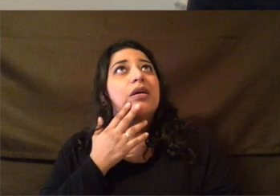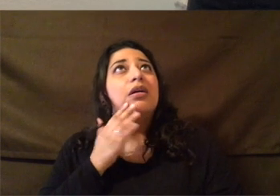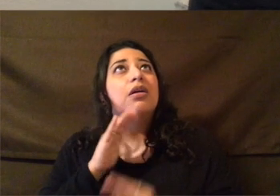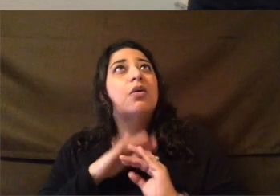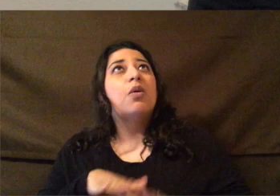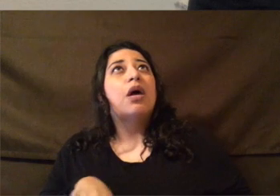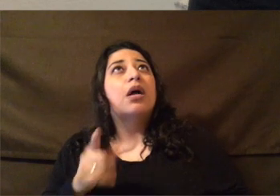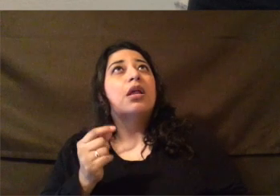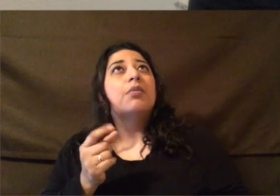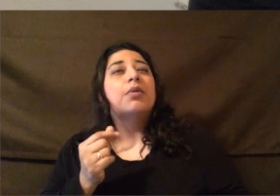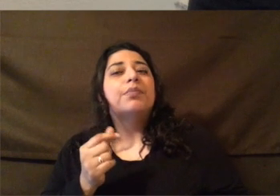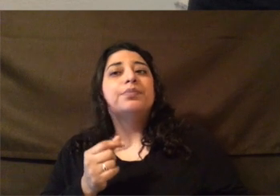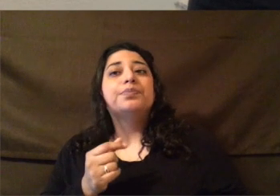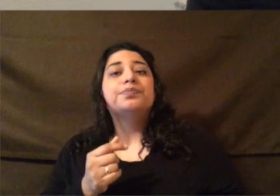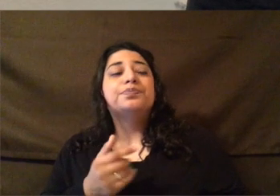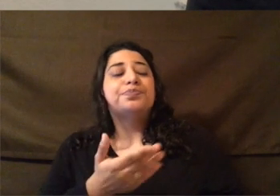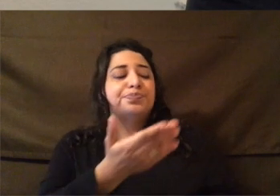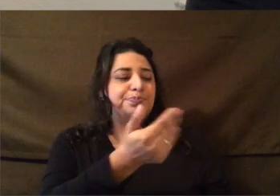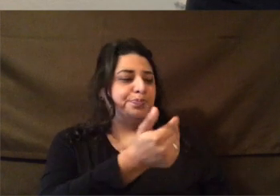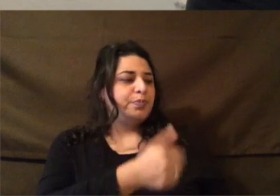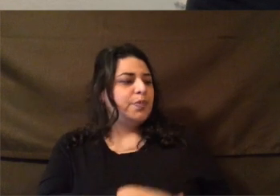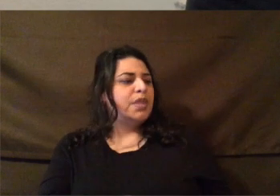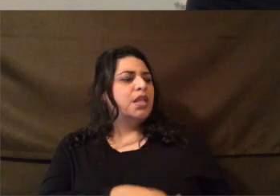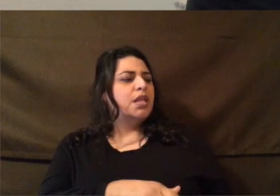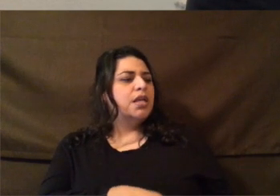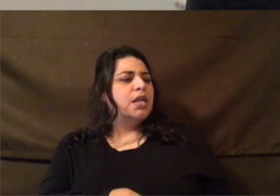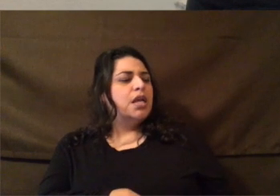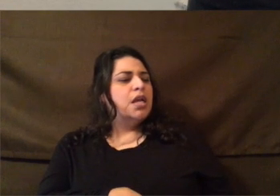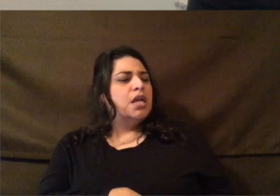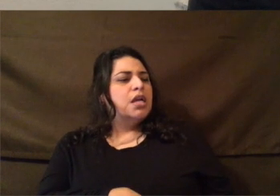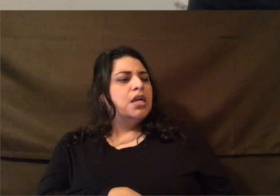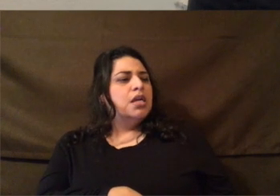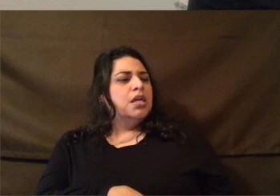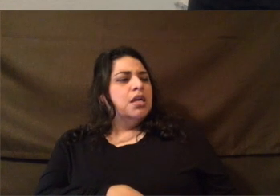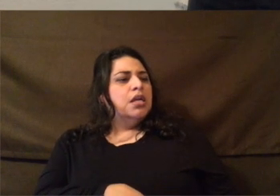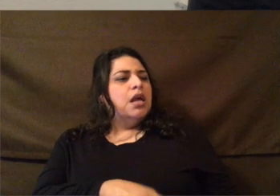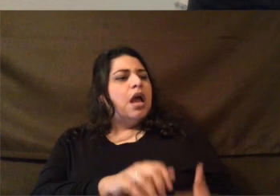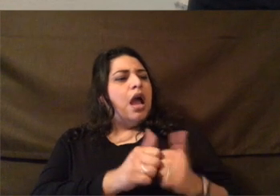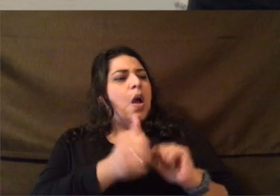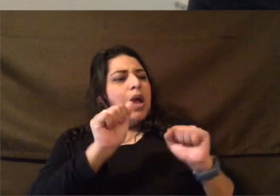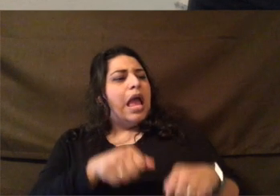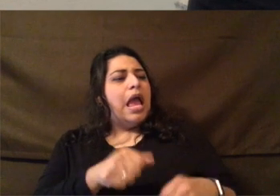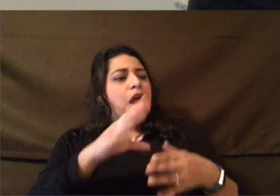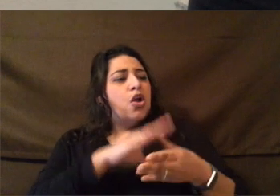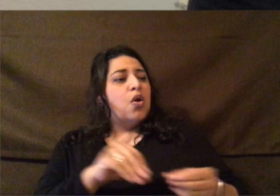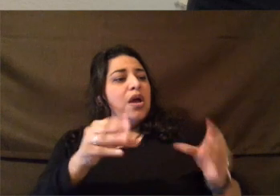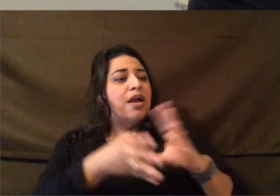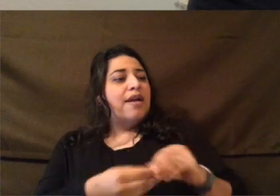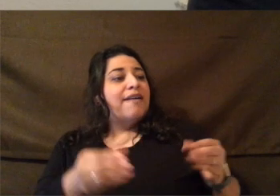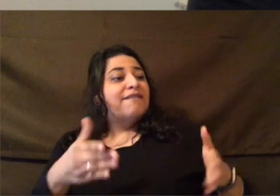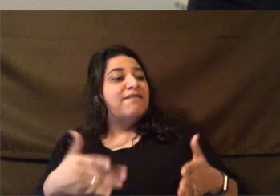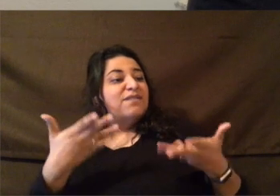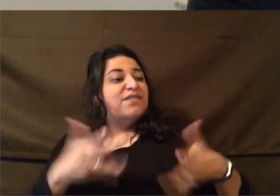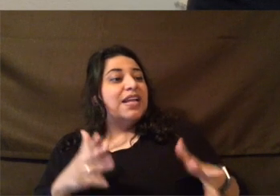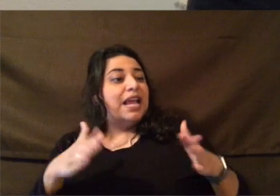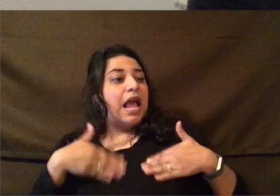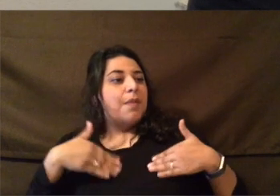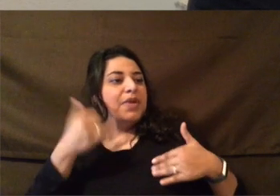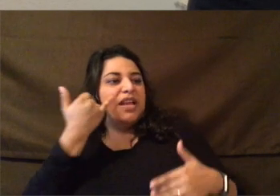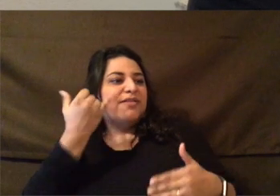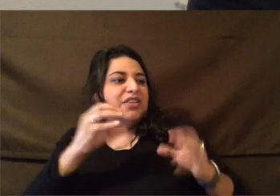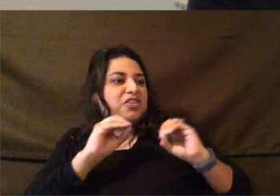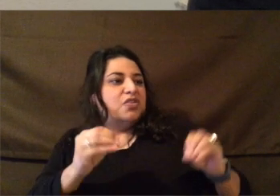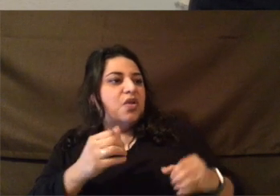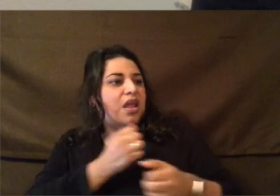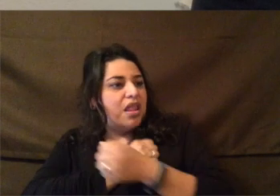She was quiet for a moment. But answer me this. How can a story end happily if there is no love.